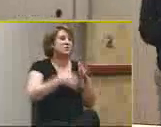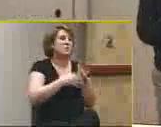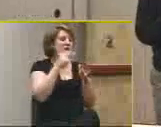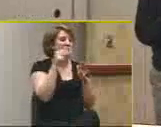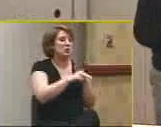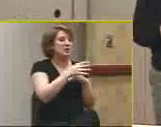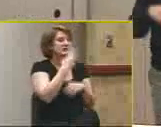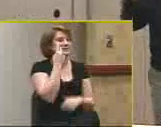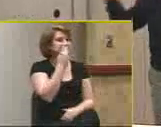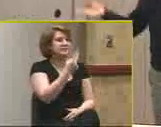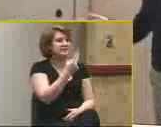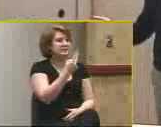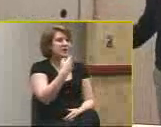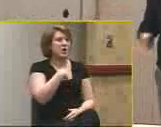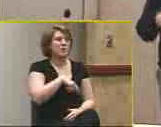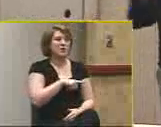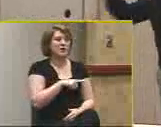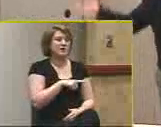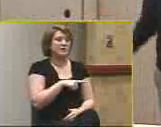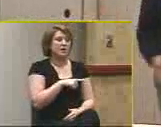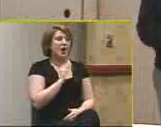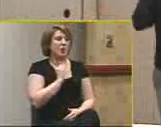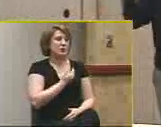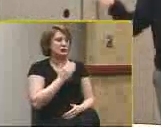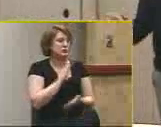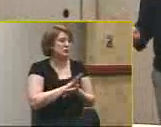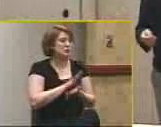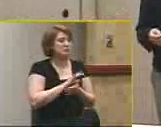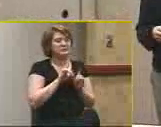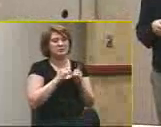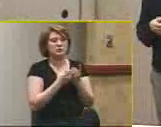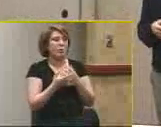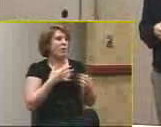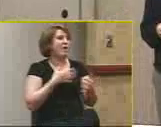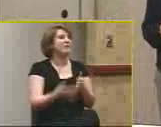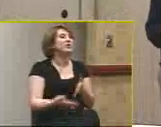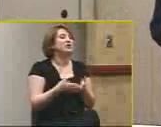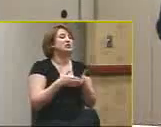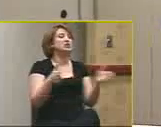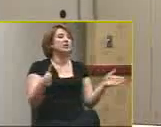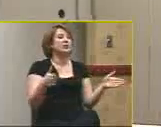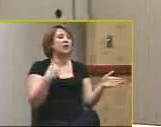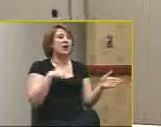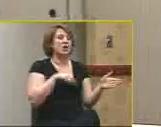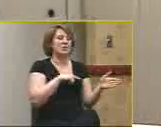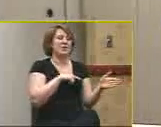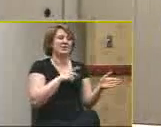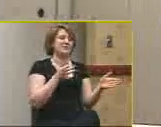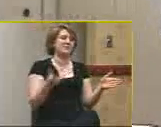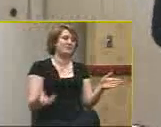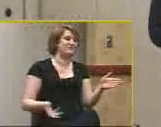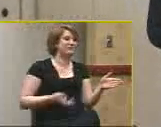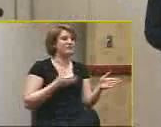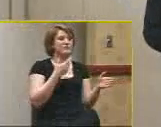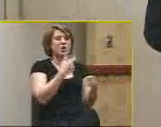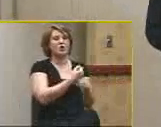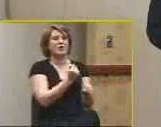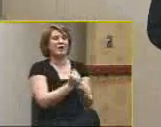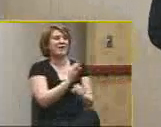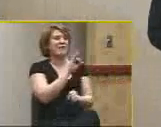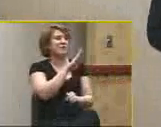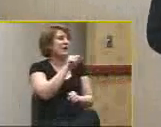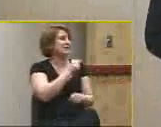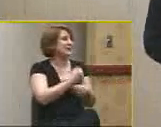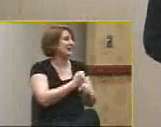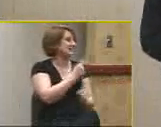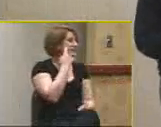see. Are we as a school, are we as a district, are we as a whatever, generally creating FBAs that make